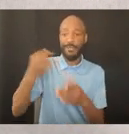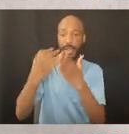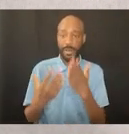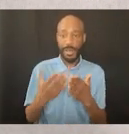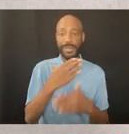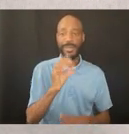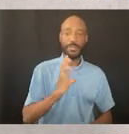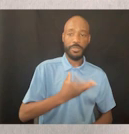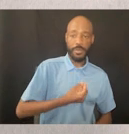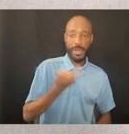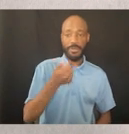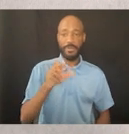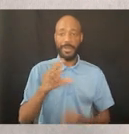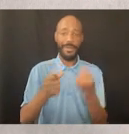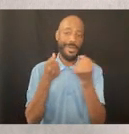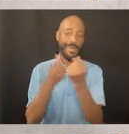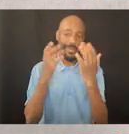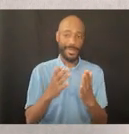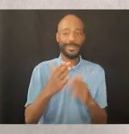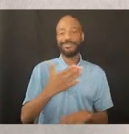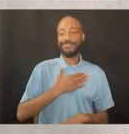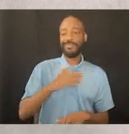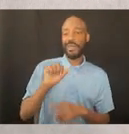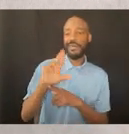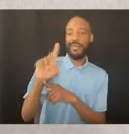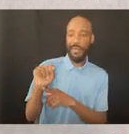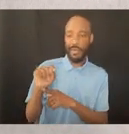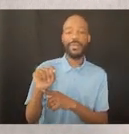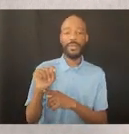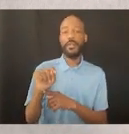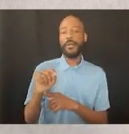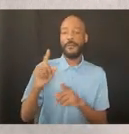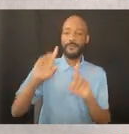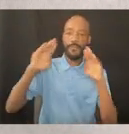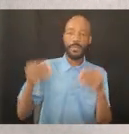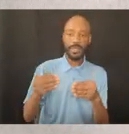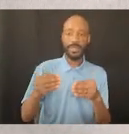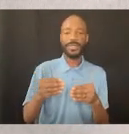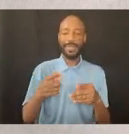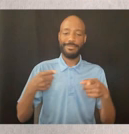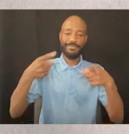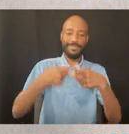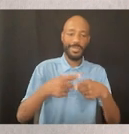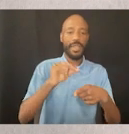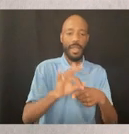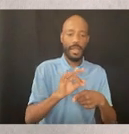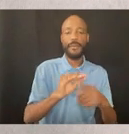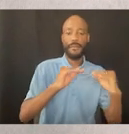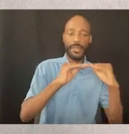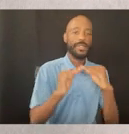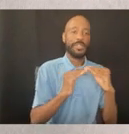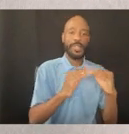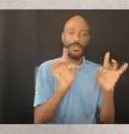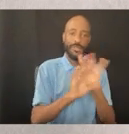activist whose artwork focuses on discussing the intersection of domestic violence, disability, and